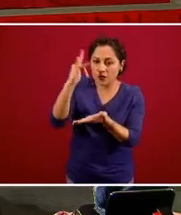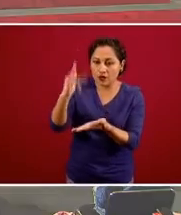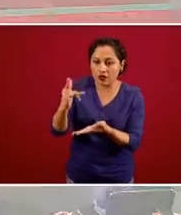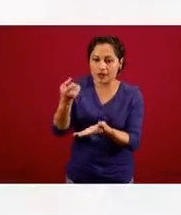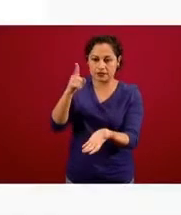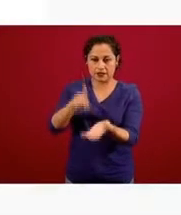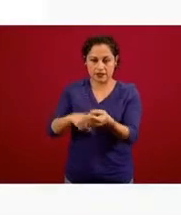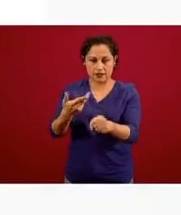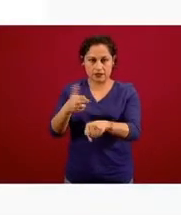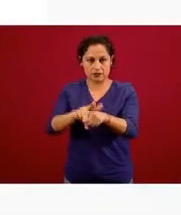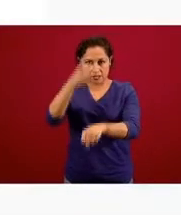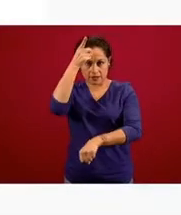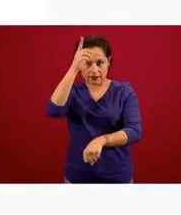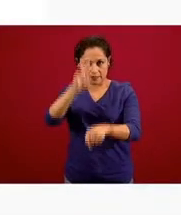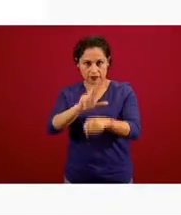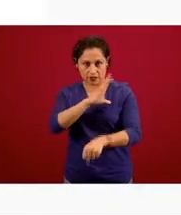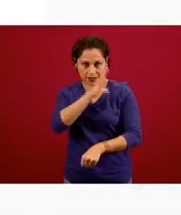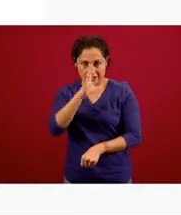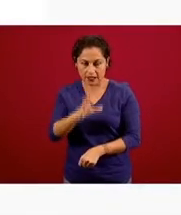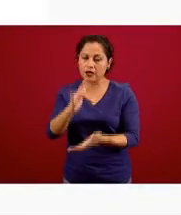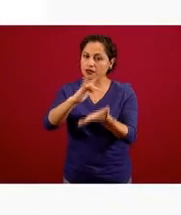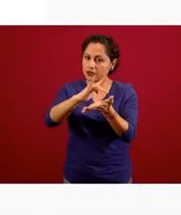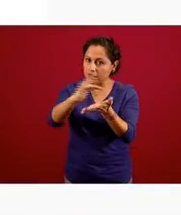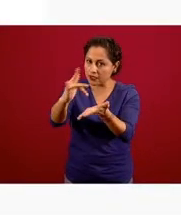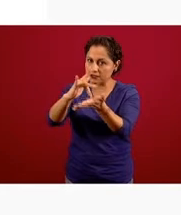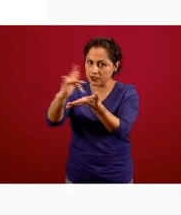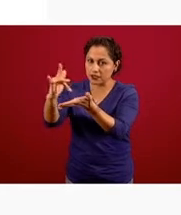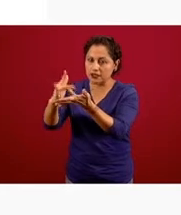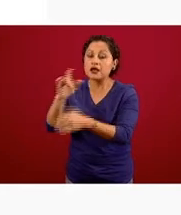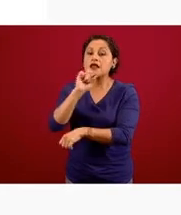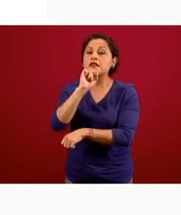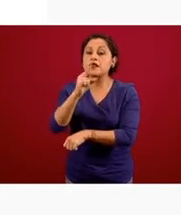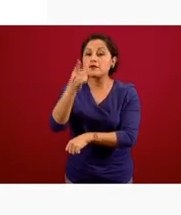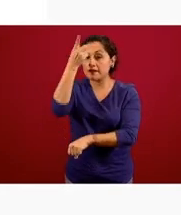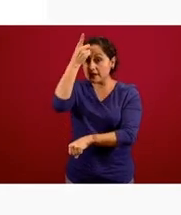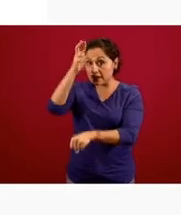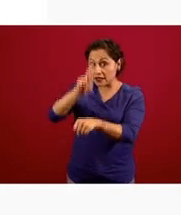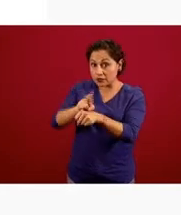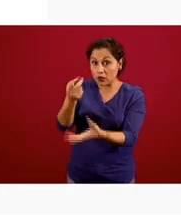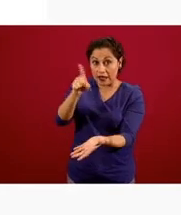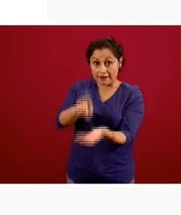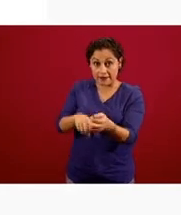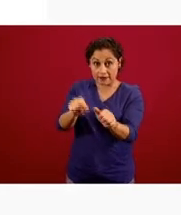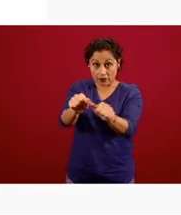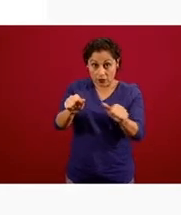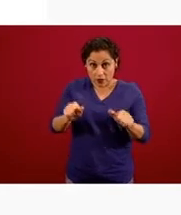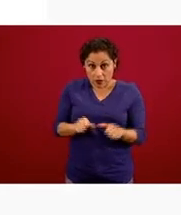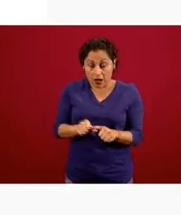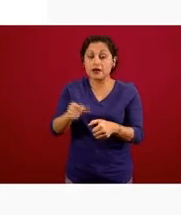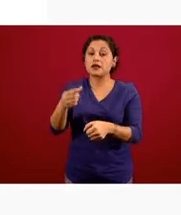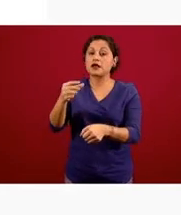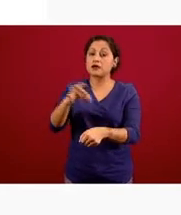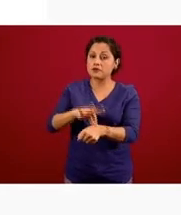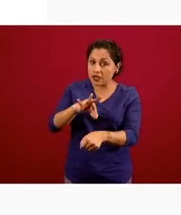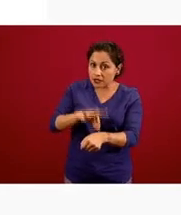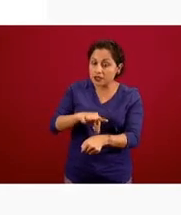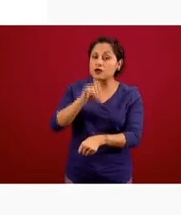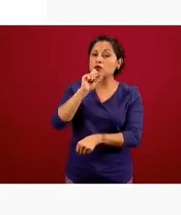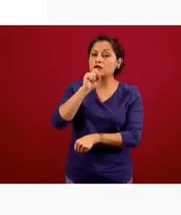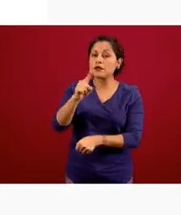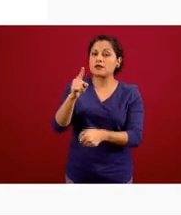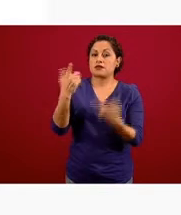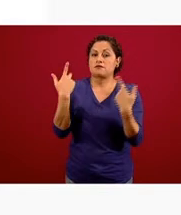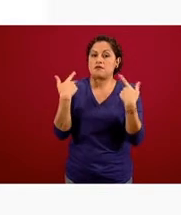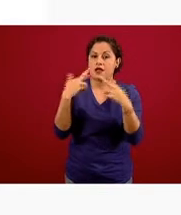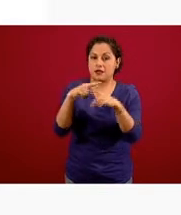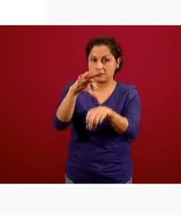the general directors, and not only to them, but also to the area directors, the medical directors,